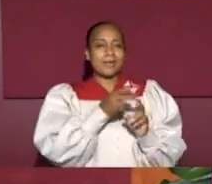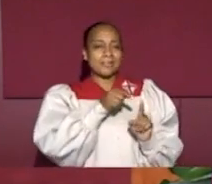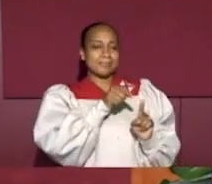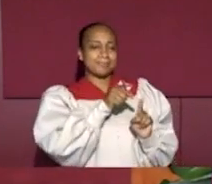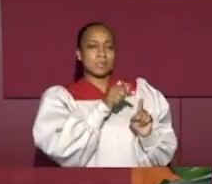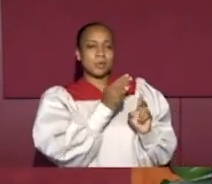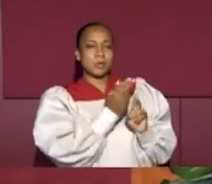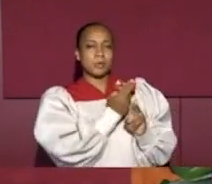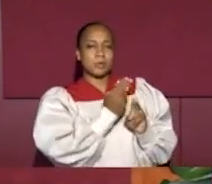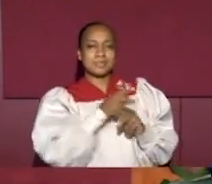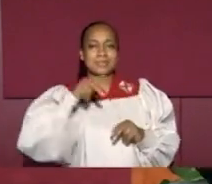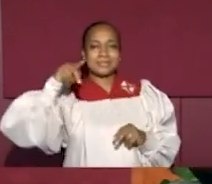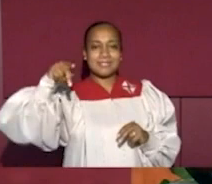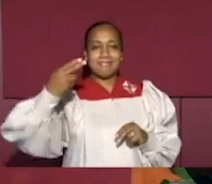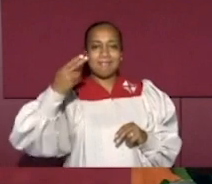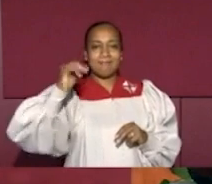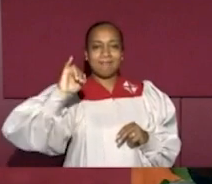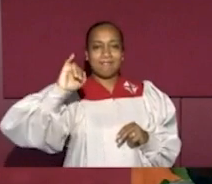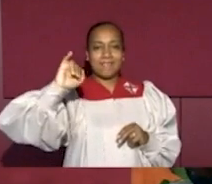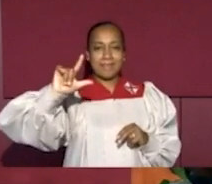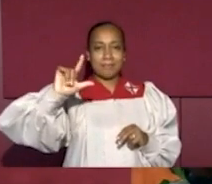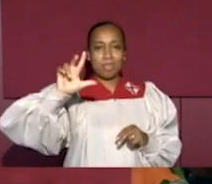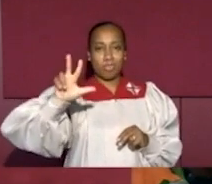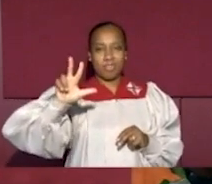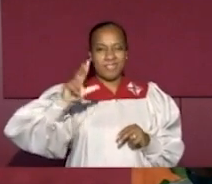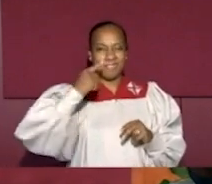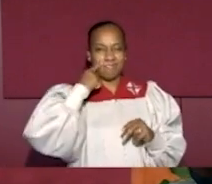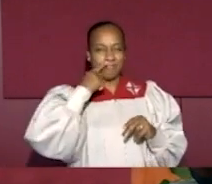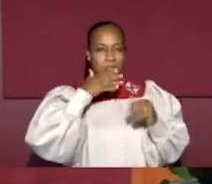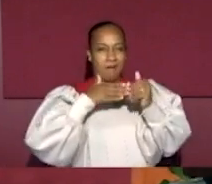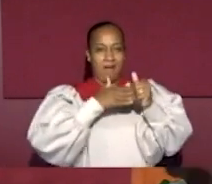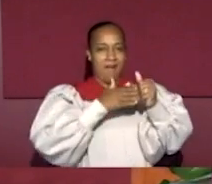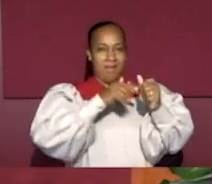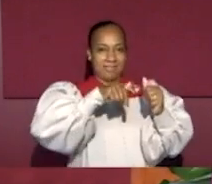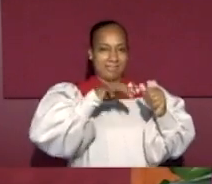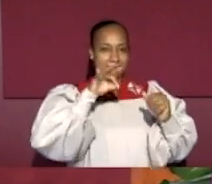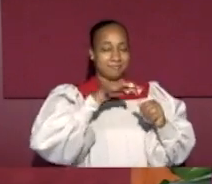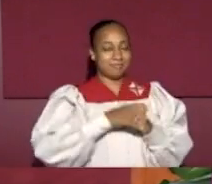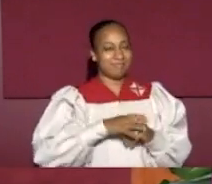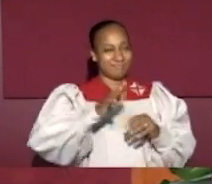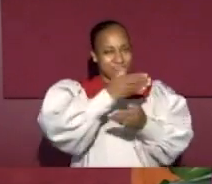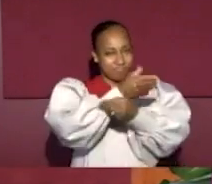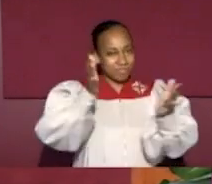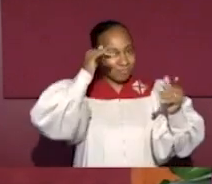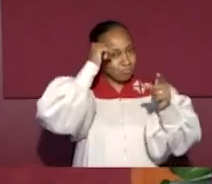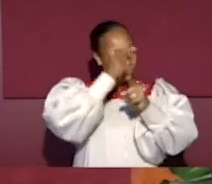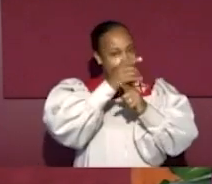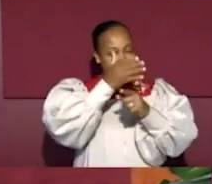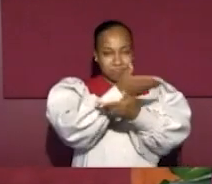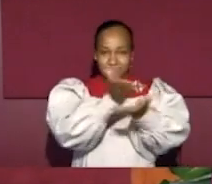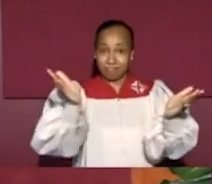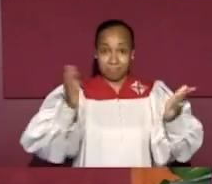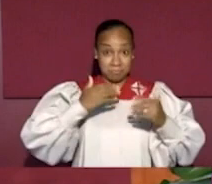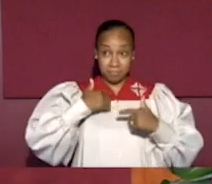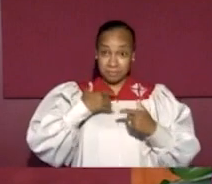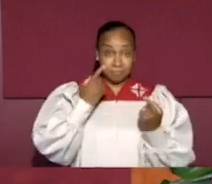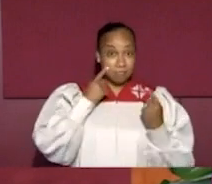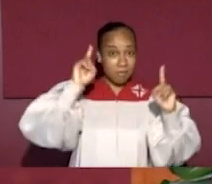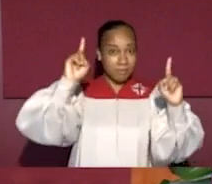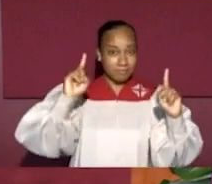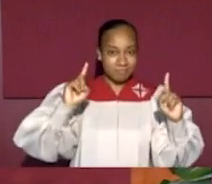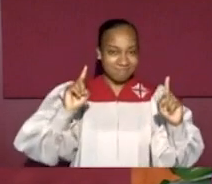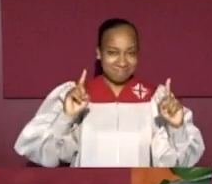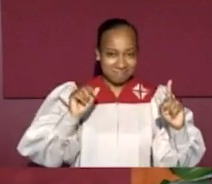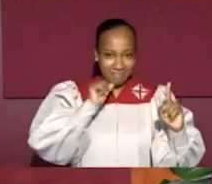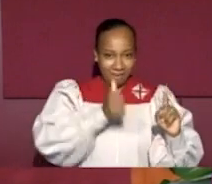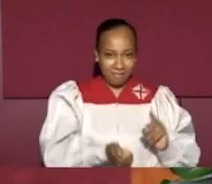3 to guide us. Paul here says, "Brethren, I count not myself to have apprehended, but this one thing